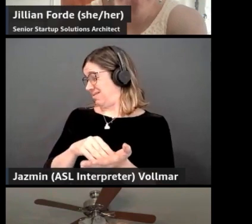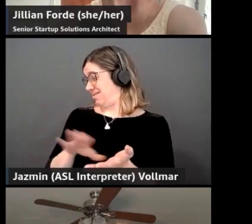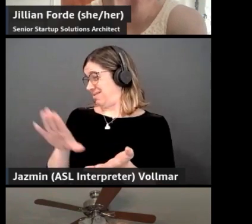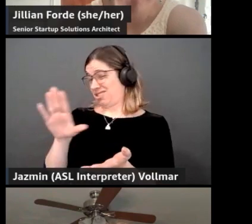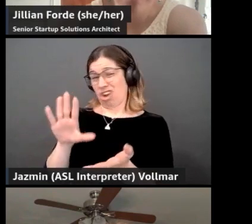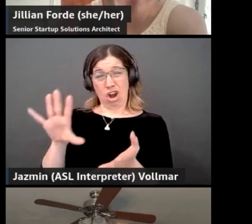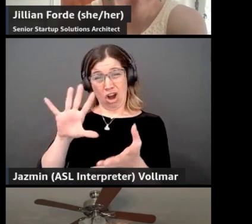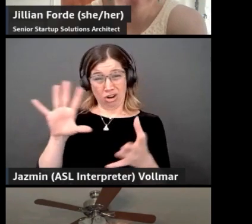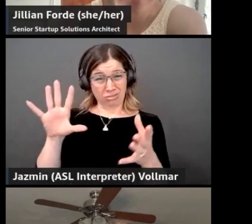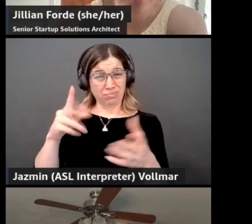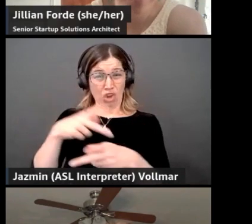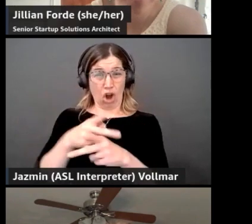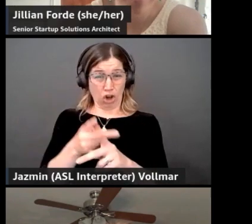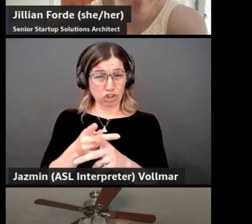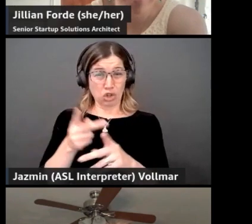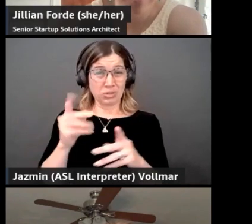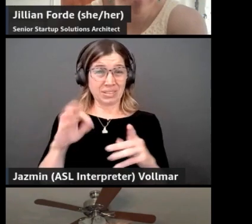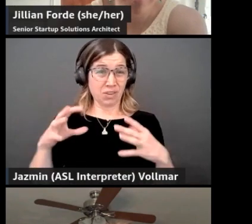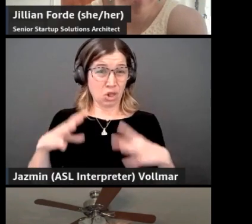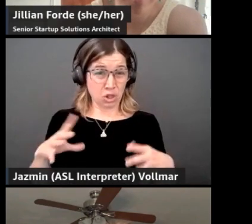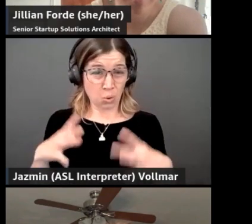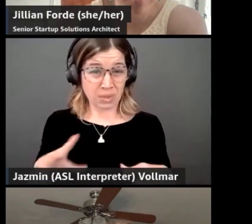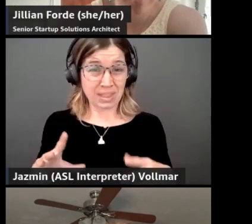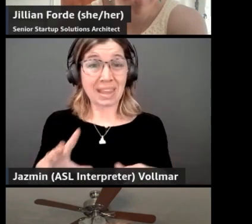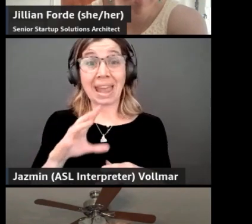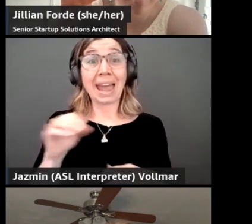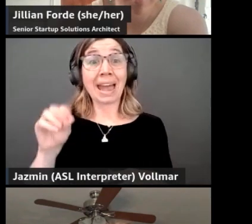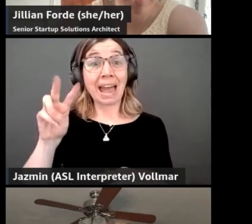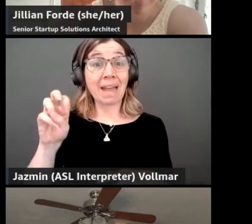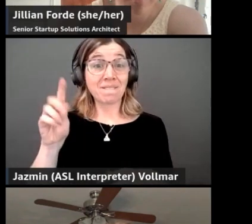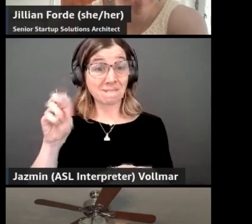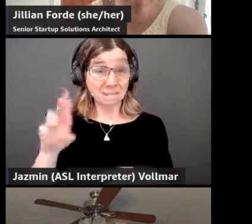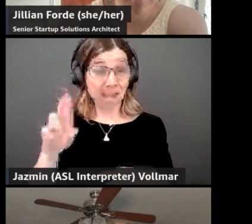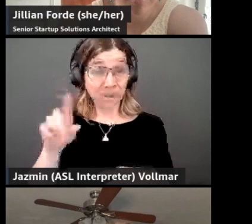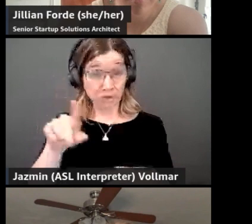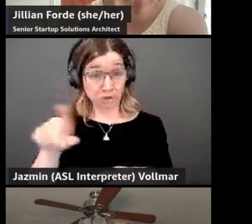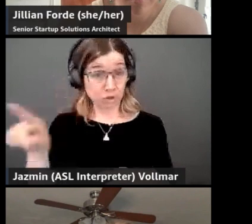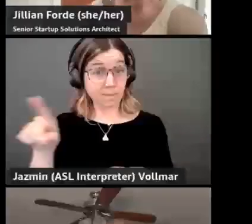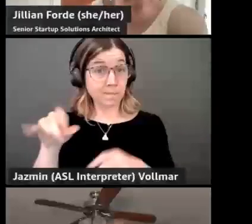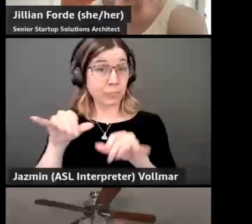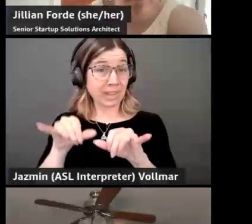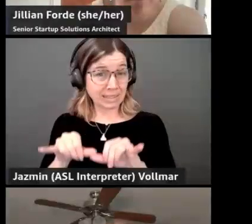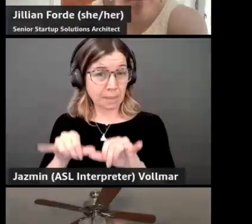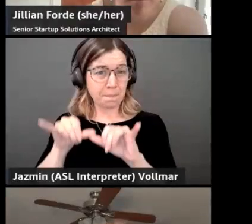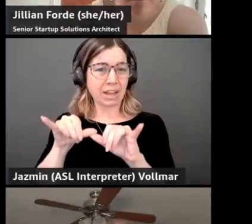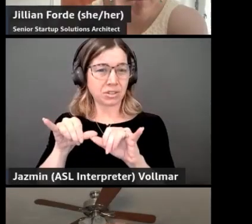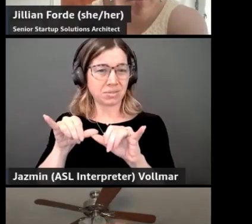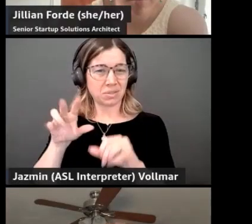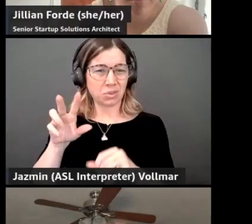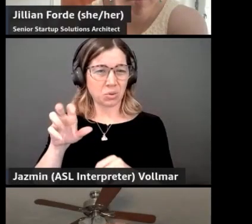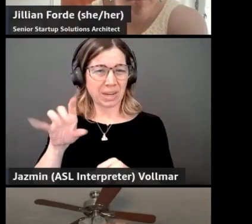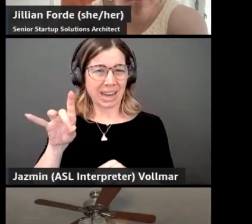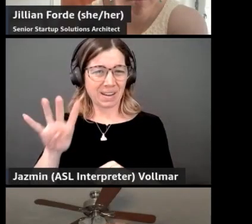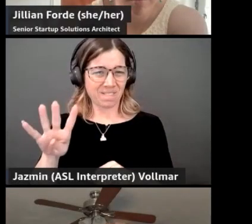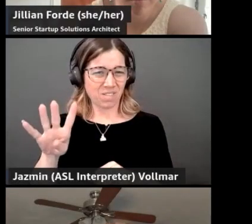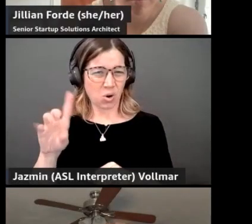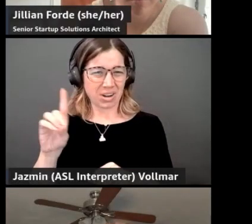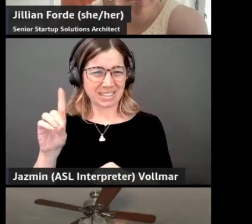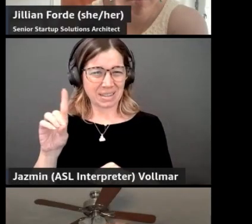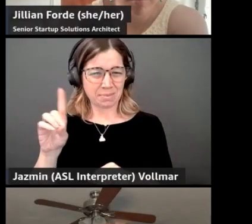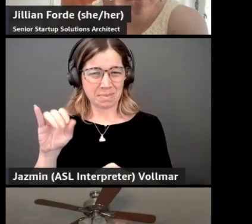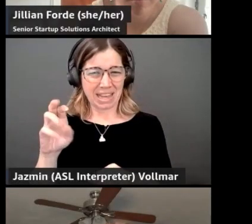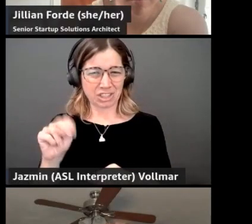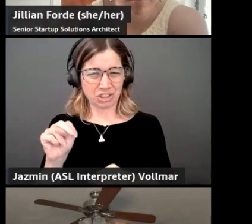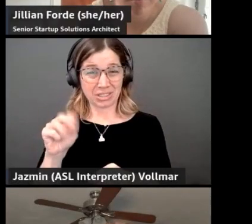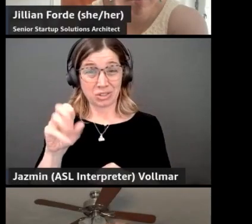clothing. And the vectors are of a dimensionality 384 dimensions. So again, this is